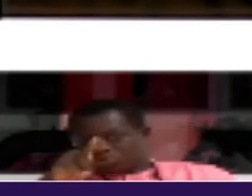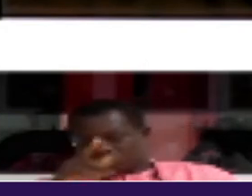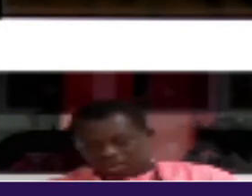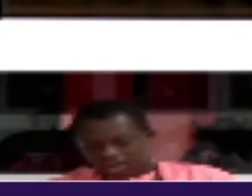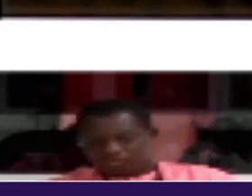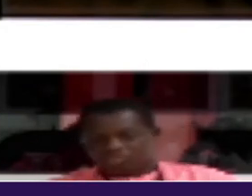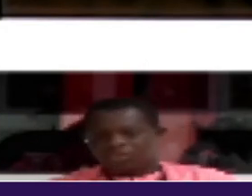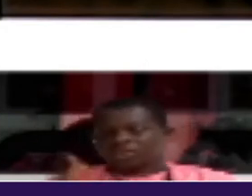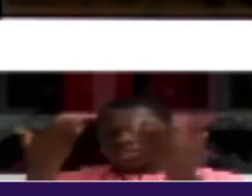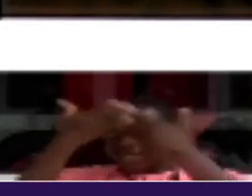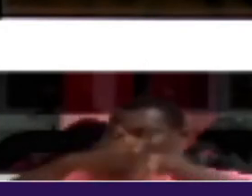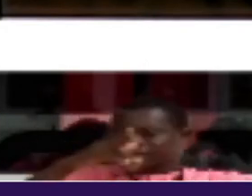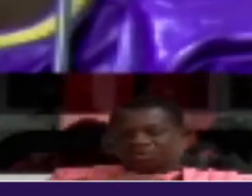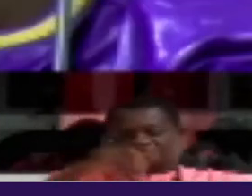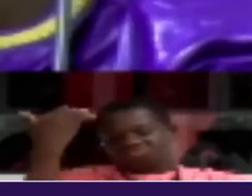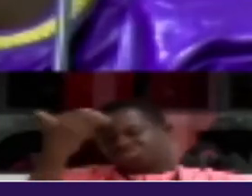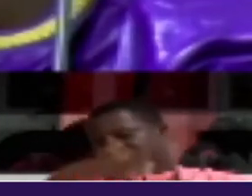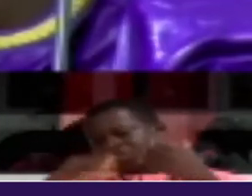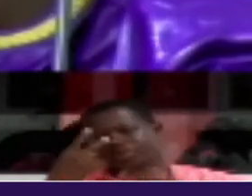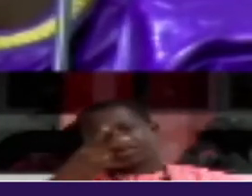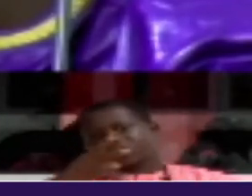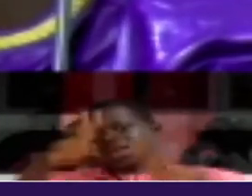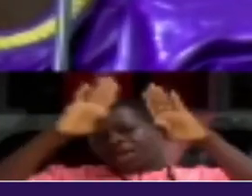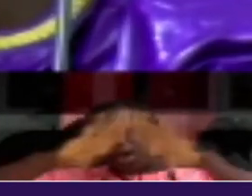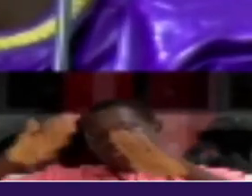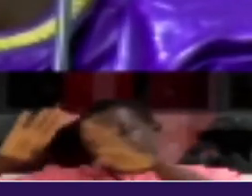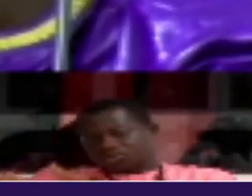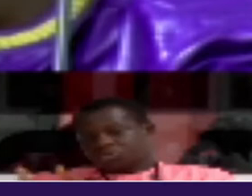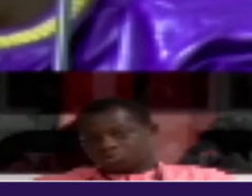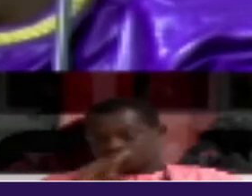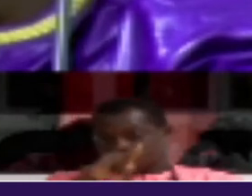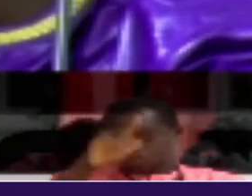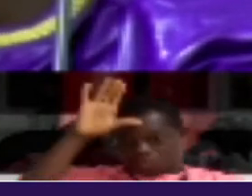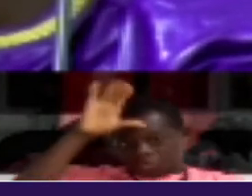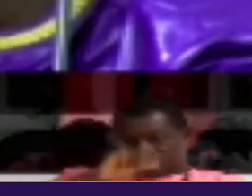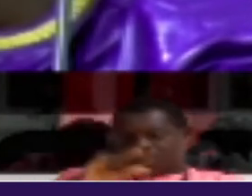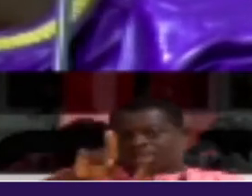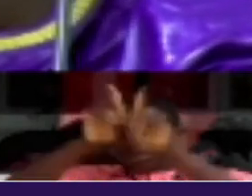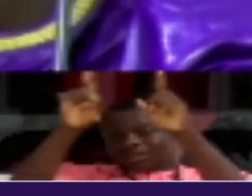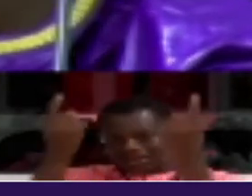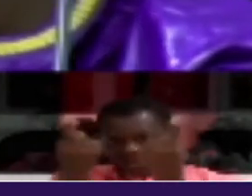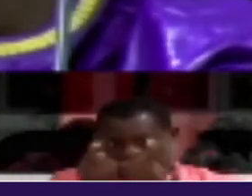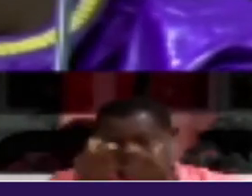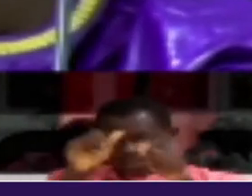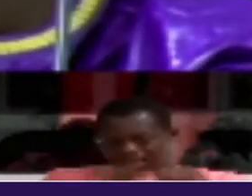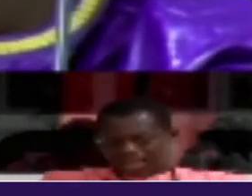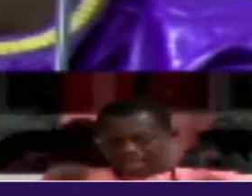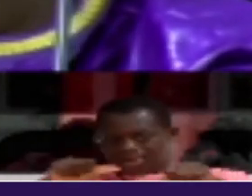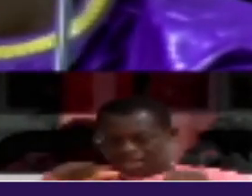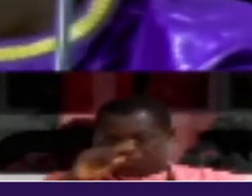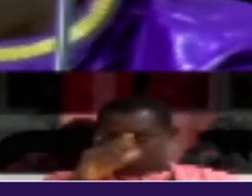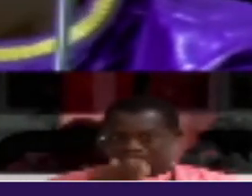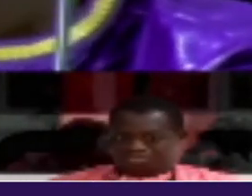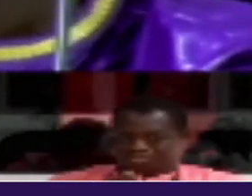house, to be honest. But you understand the general area and you passed through